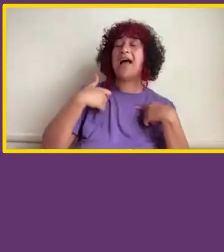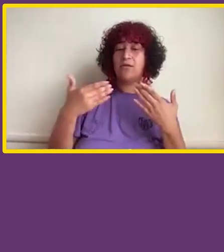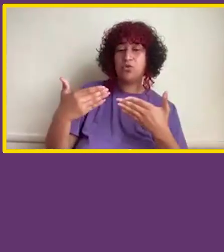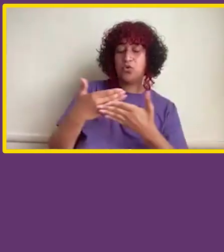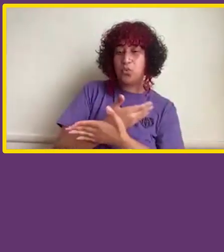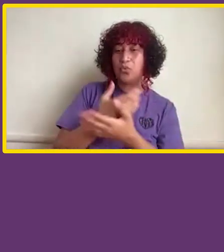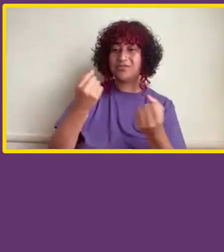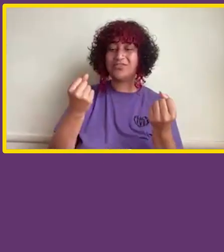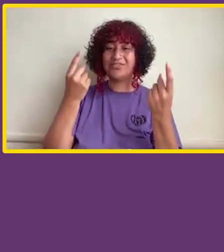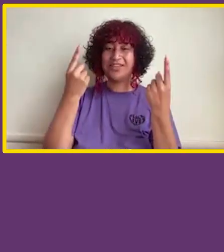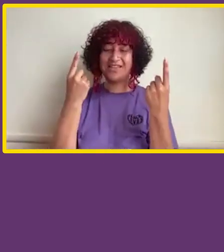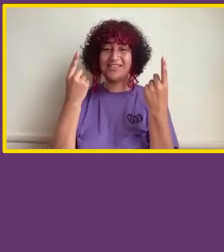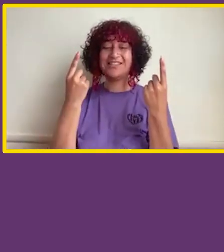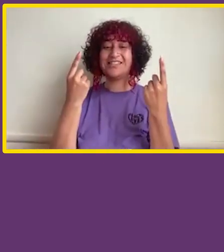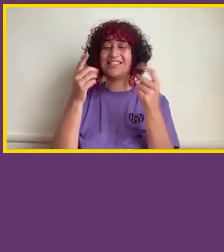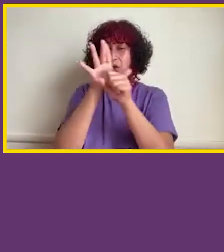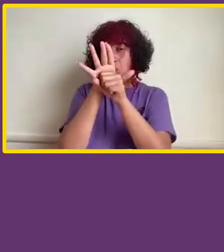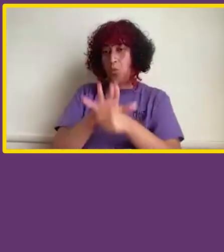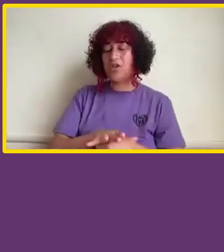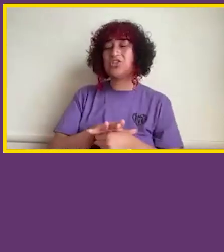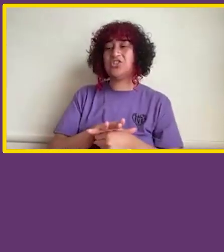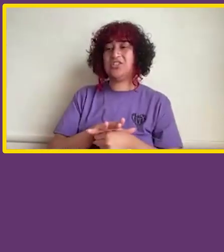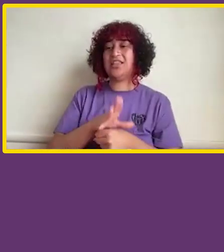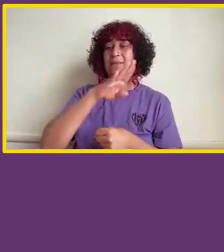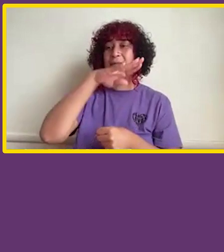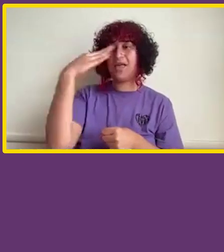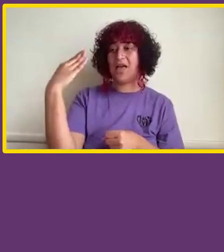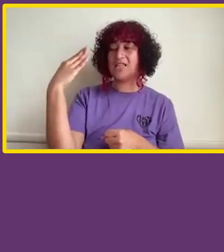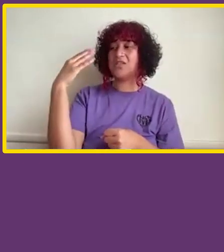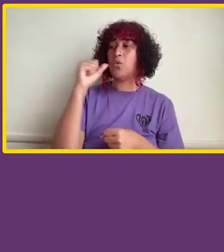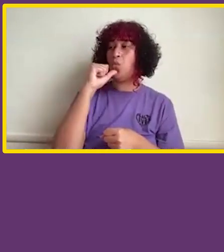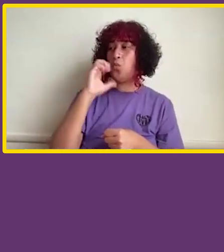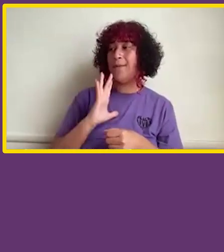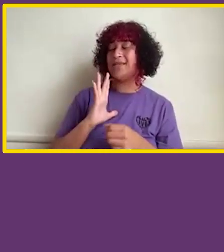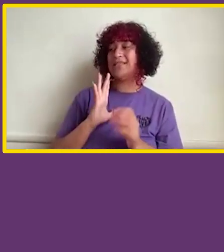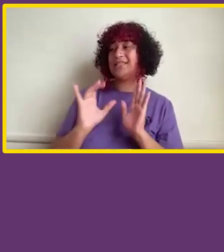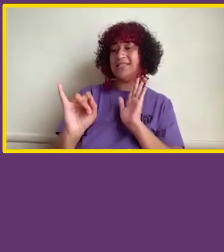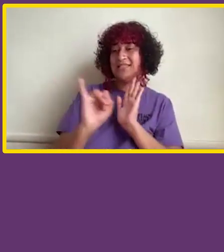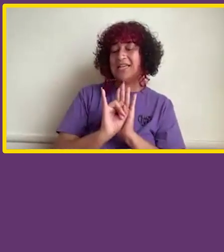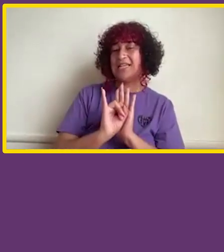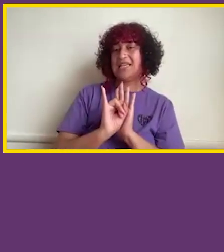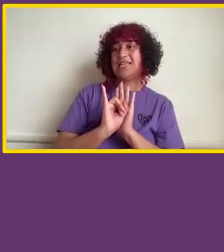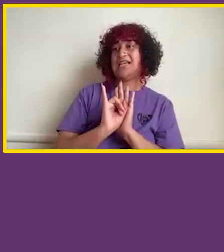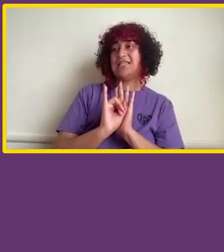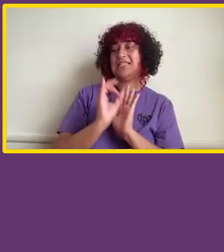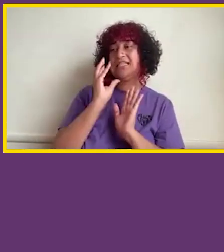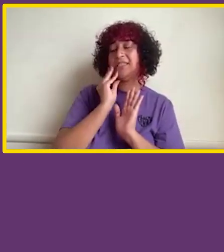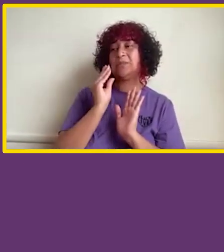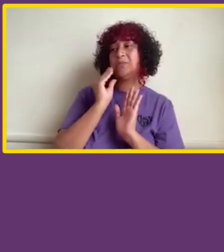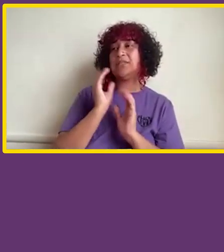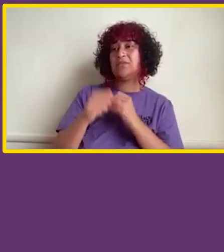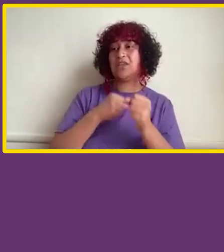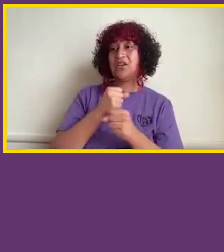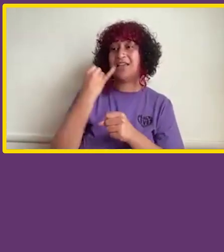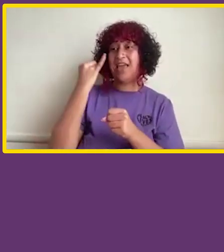understanding the oppression that the Black women identity has faced over the years, if I'm new to that,